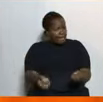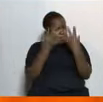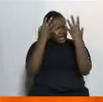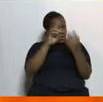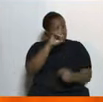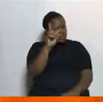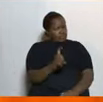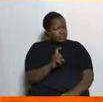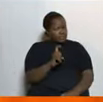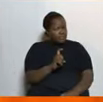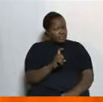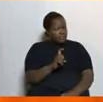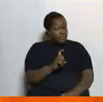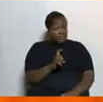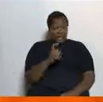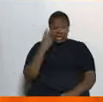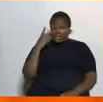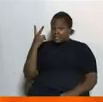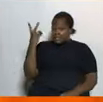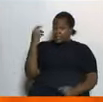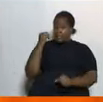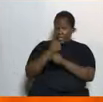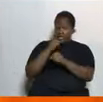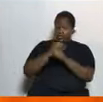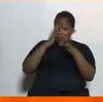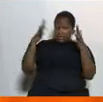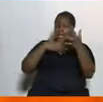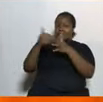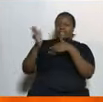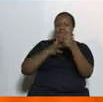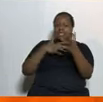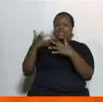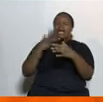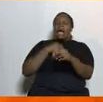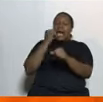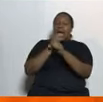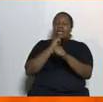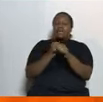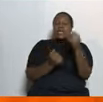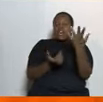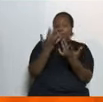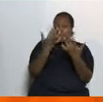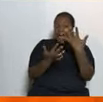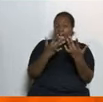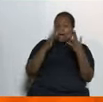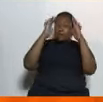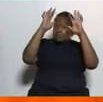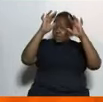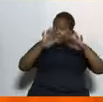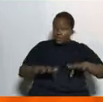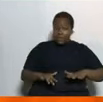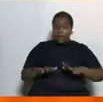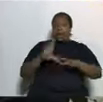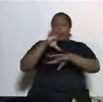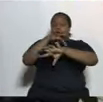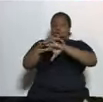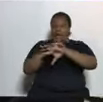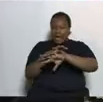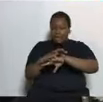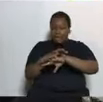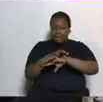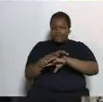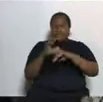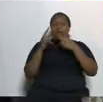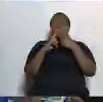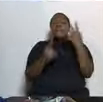Look, he performs great signs so that he even makes fire come down from heaven on earth in the sight of men. What